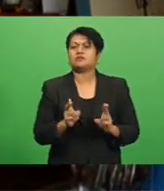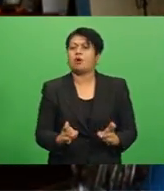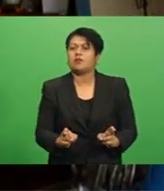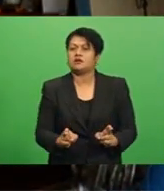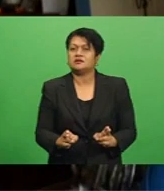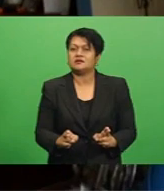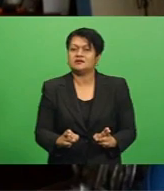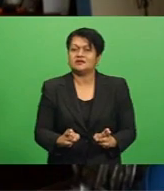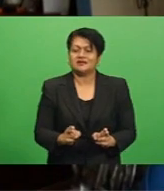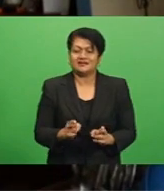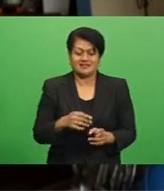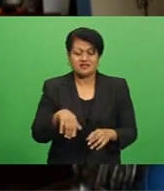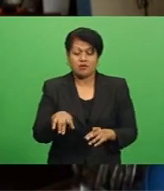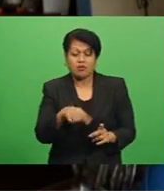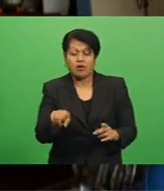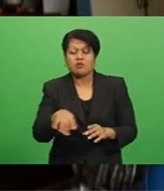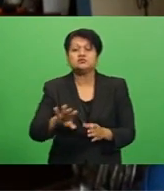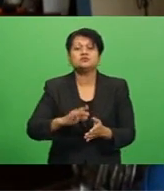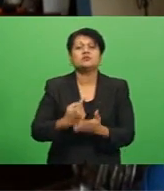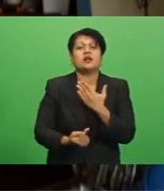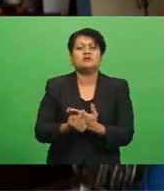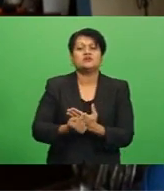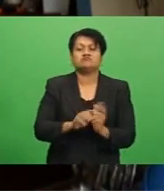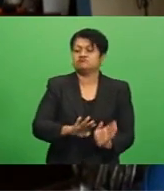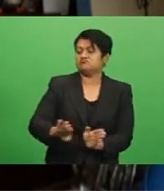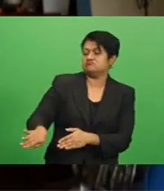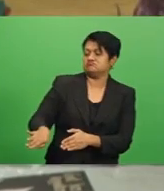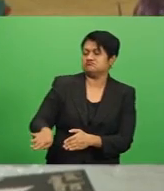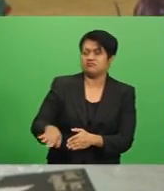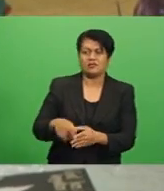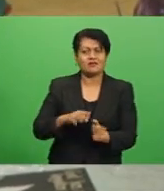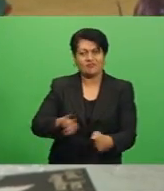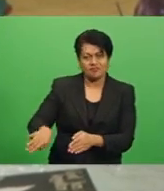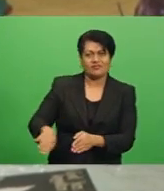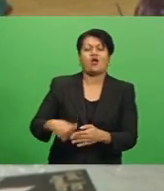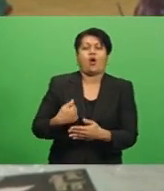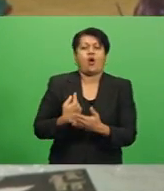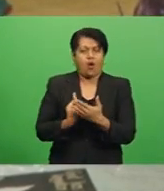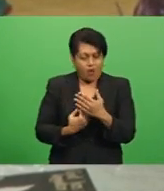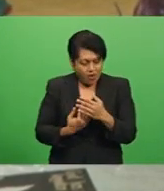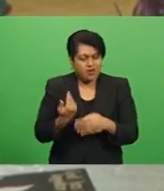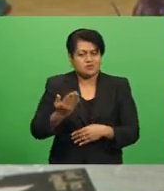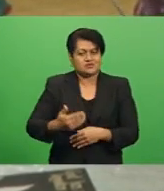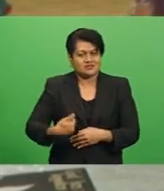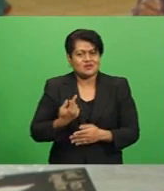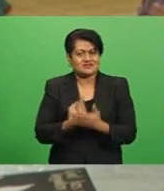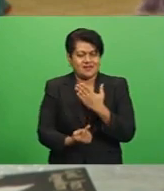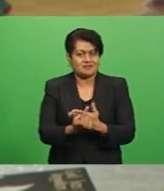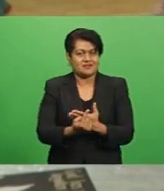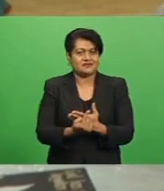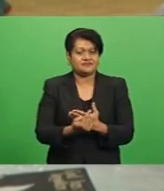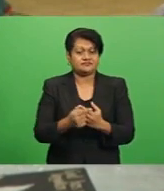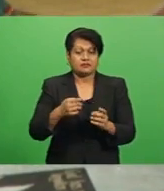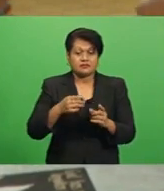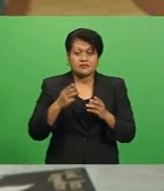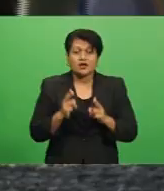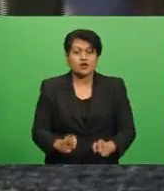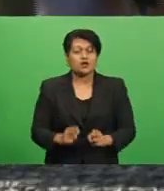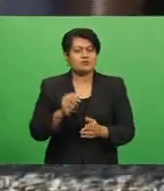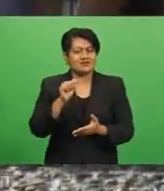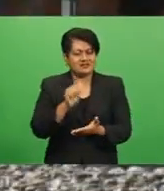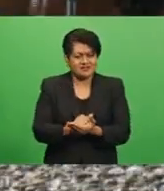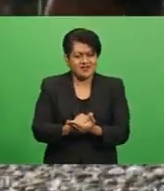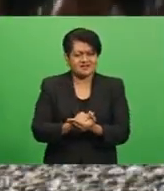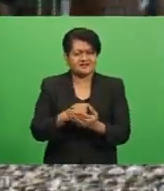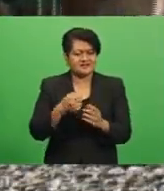So they often get to be the last. There's so much discrimination. Fiji Human Rights and Anti-Discrimination Director Ashwin Raj